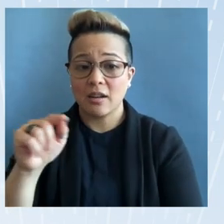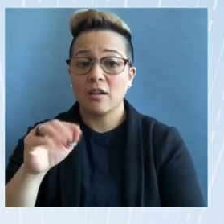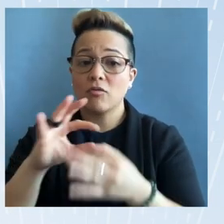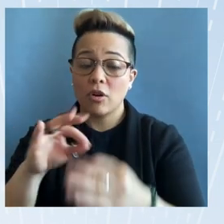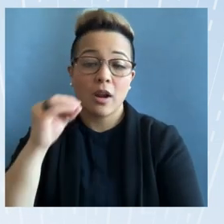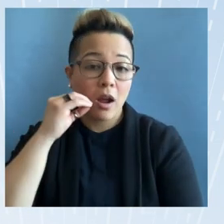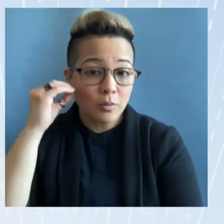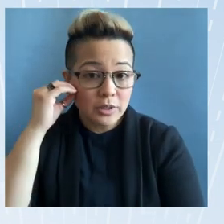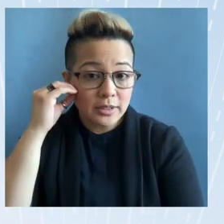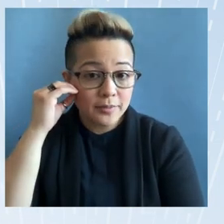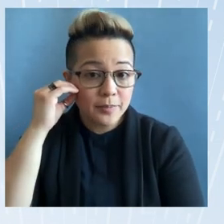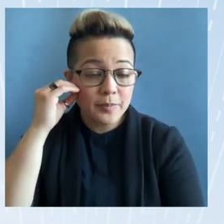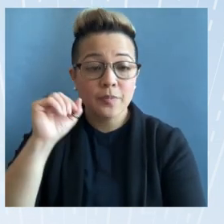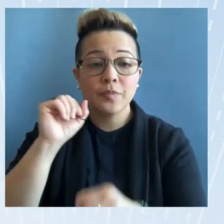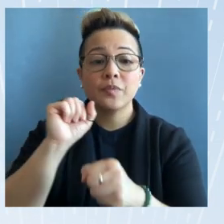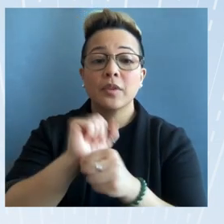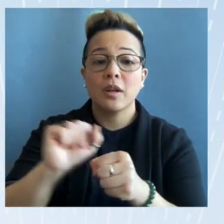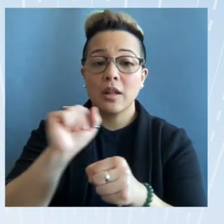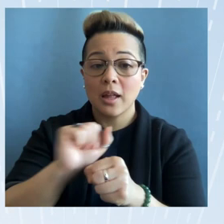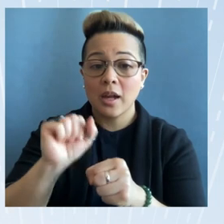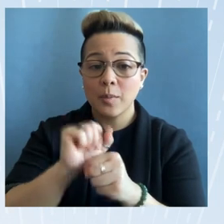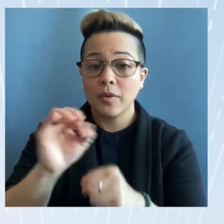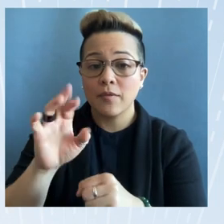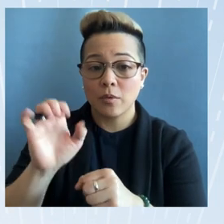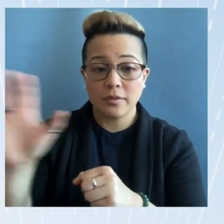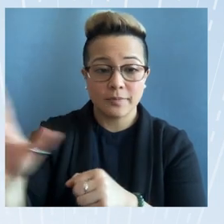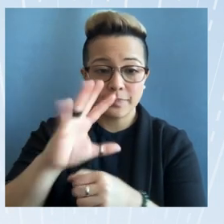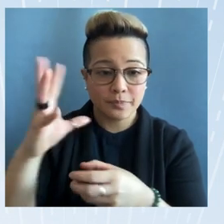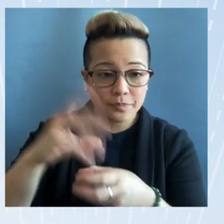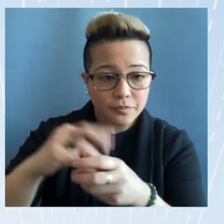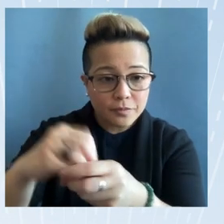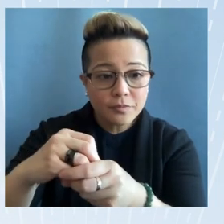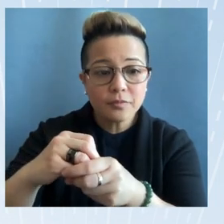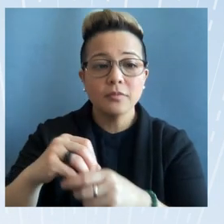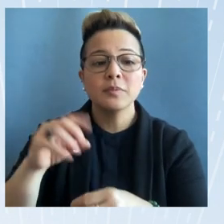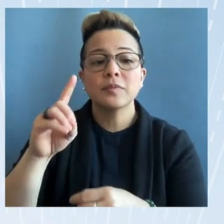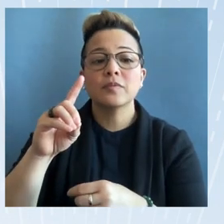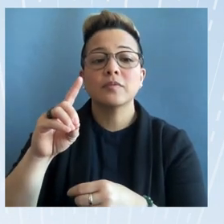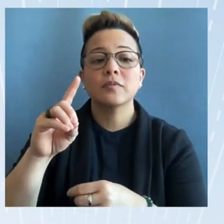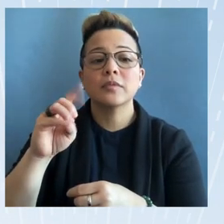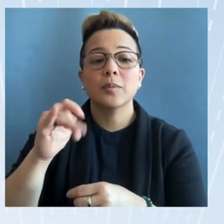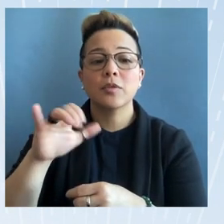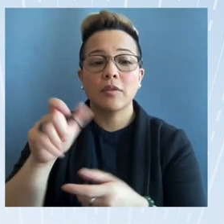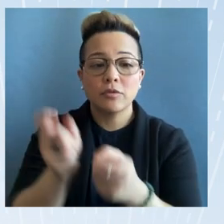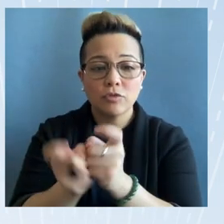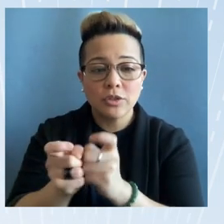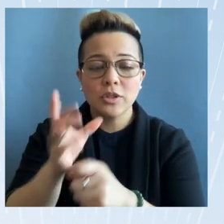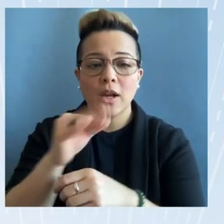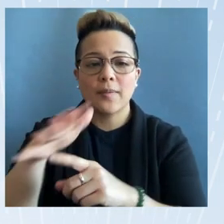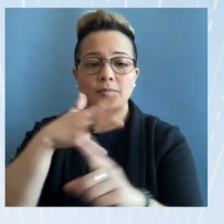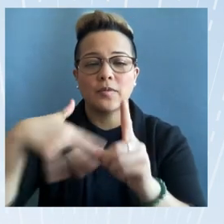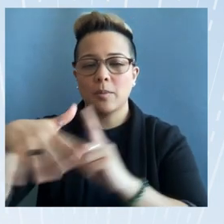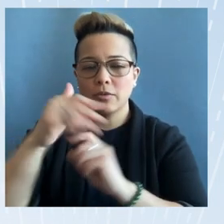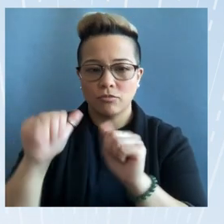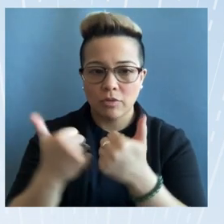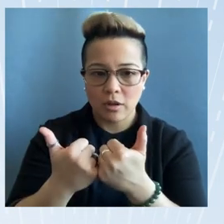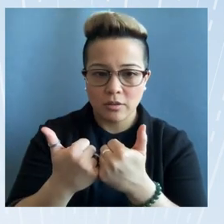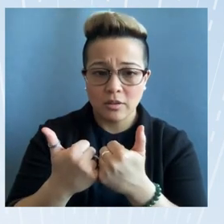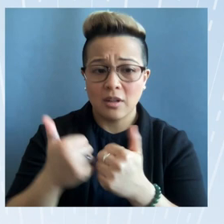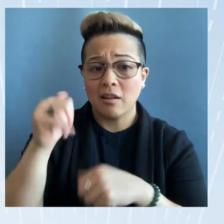housing, labor force participation, demographic changes, and environmental challenges, which in